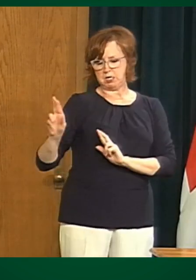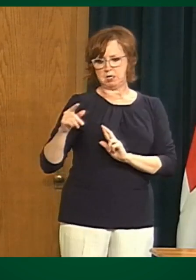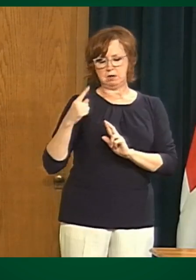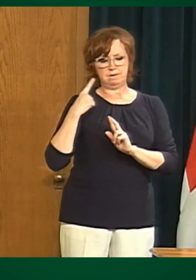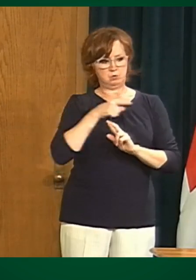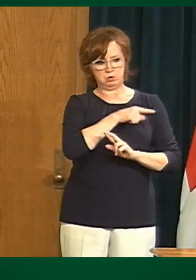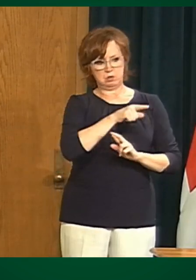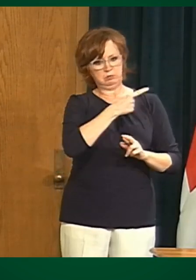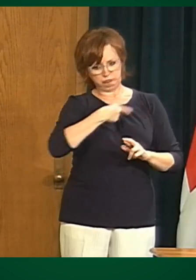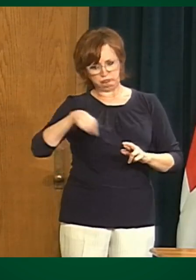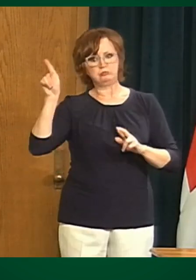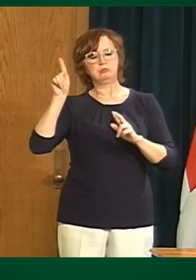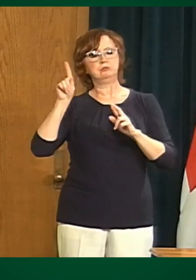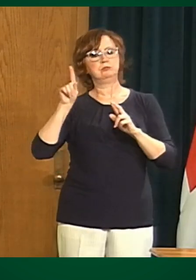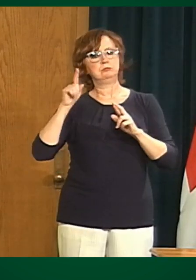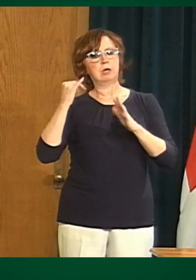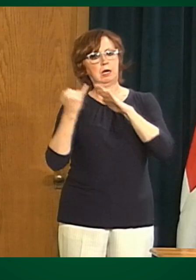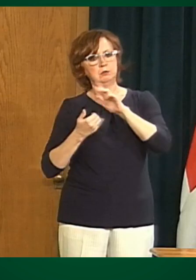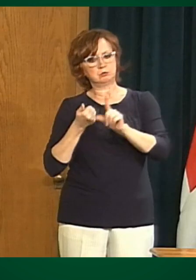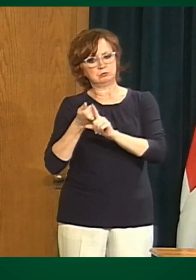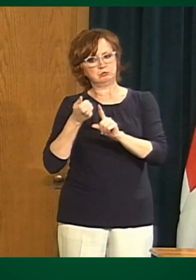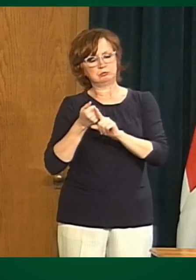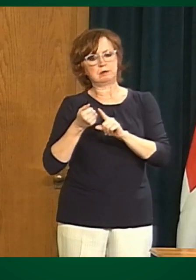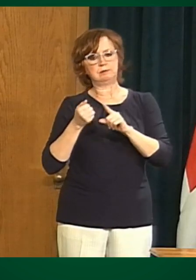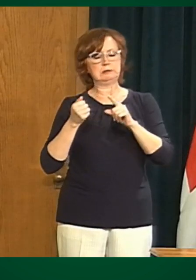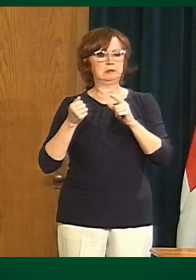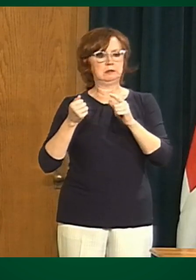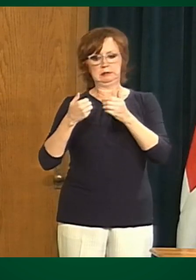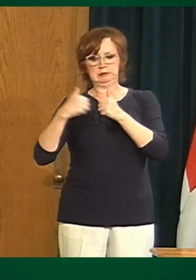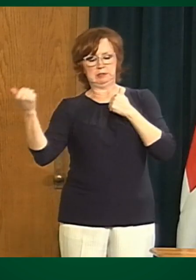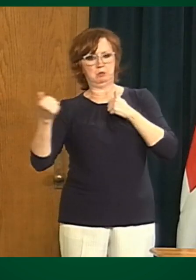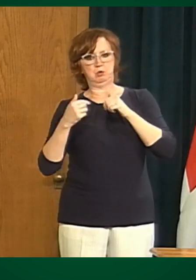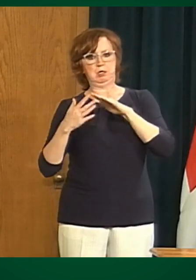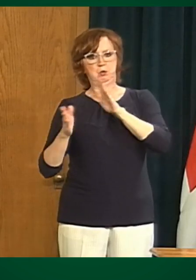and we are working together on this